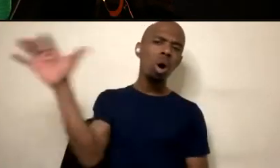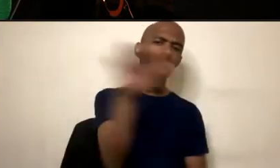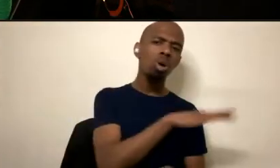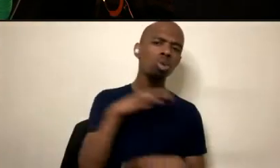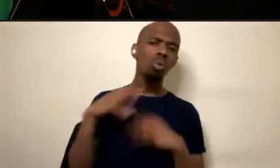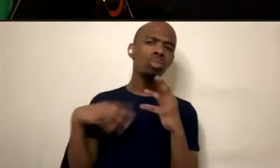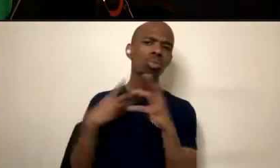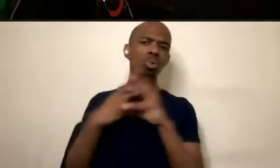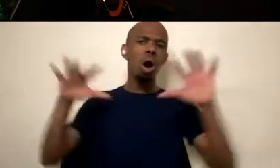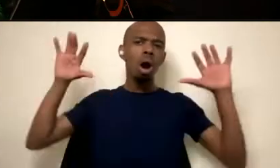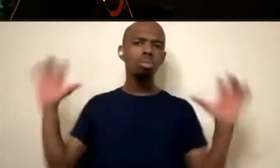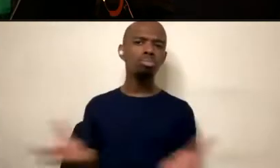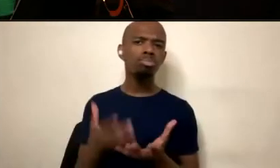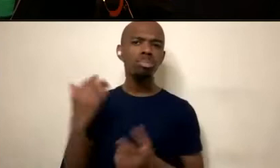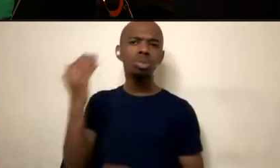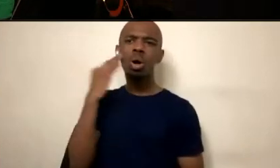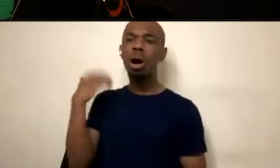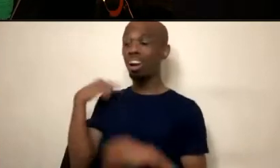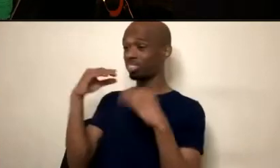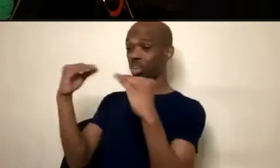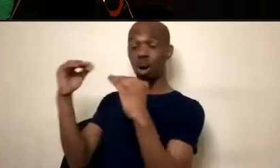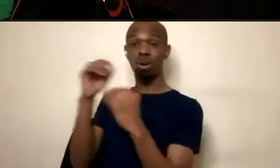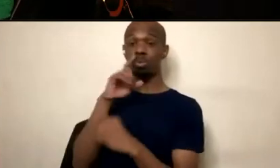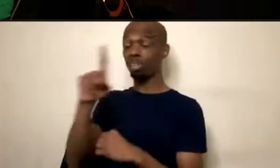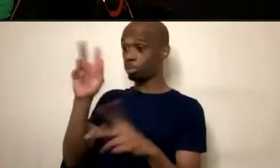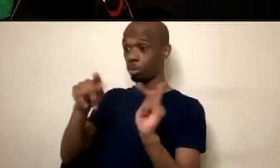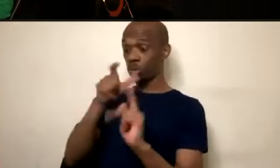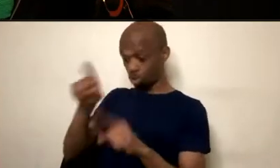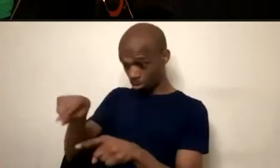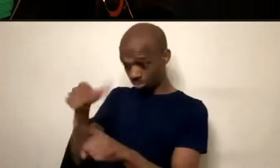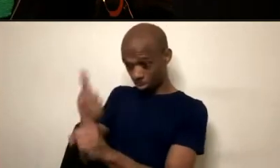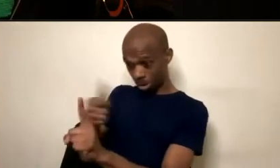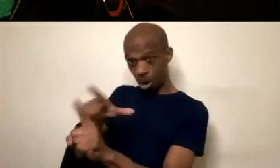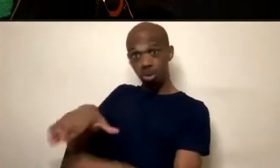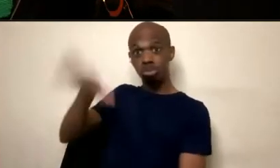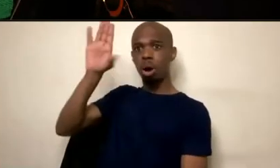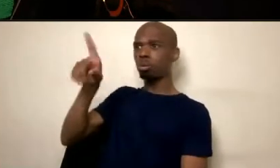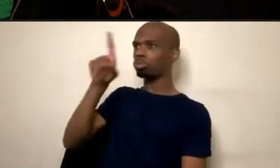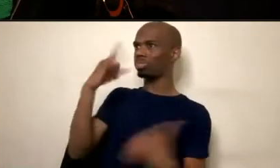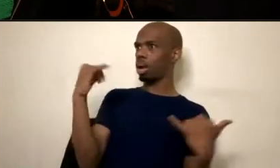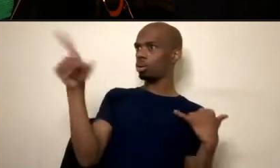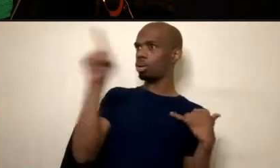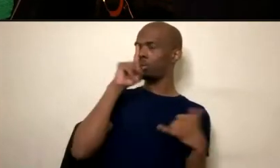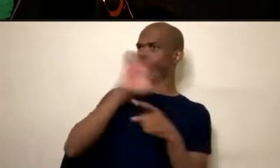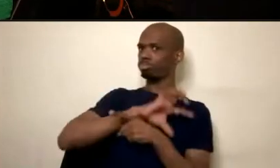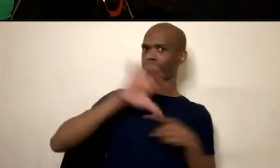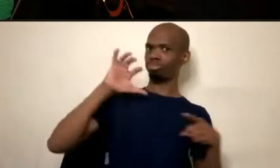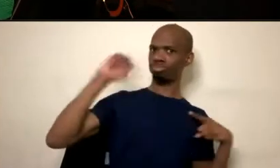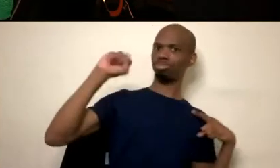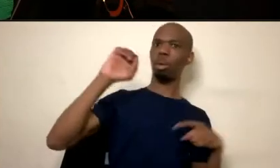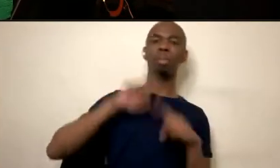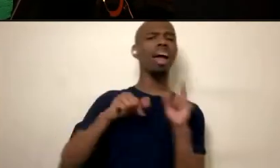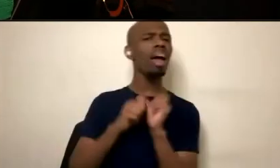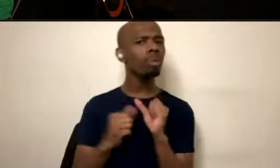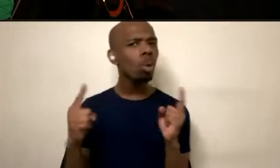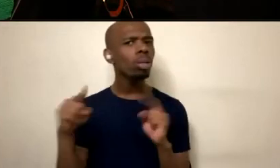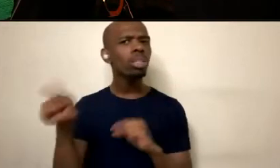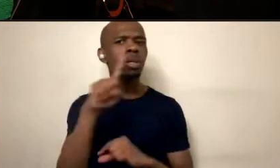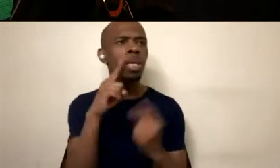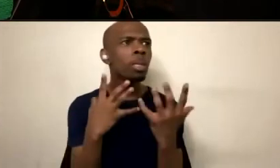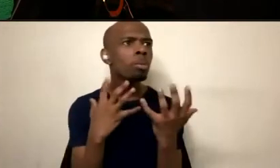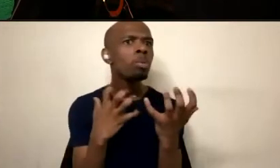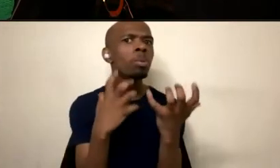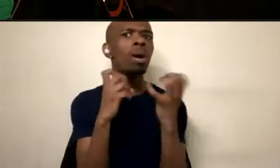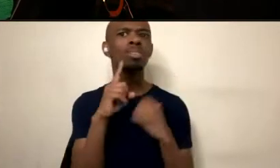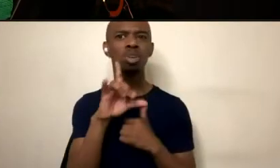and brilliant community, you know. But no, everybody's hungry for that connection. They really are. So that's how, you just got to come